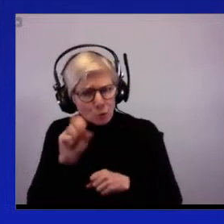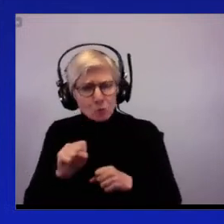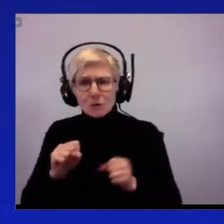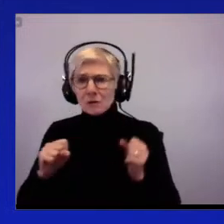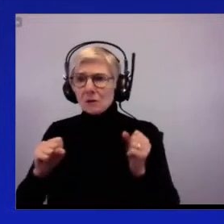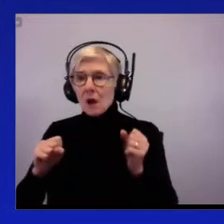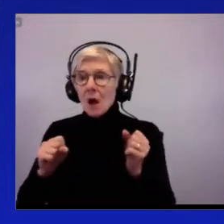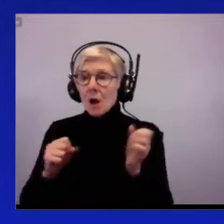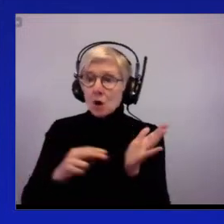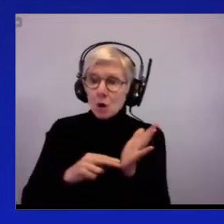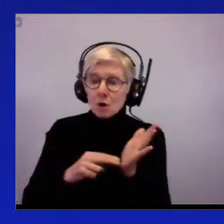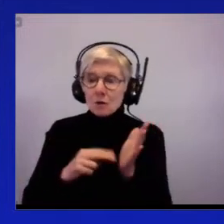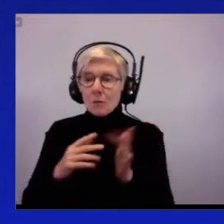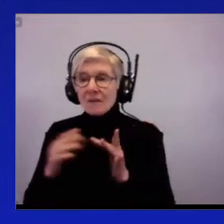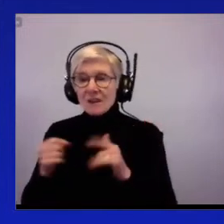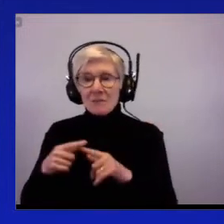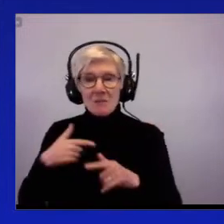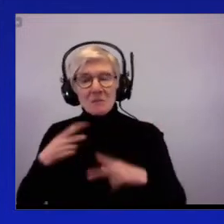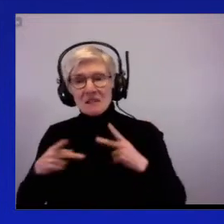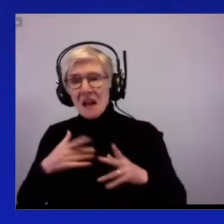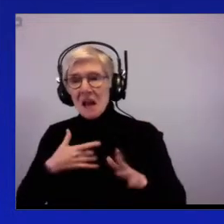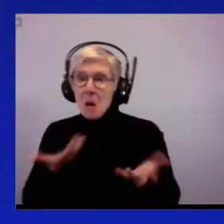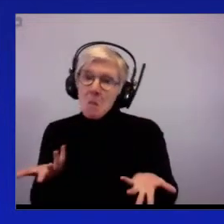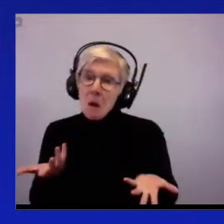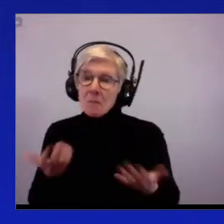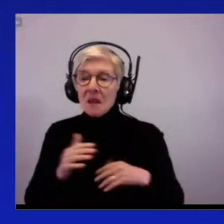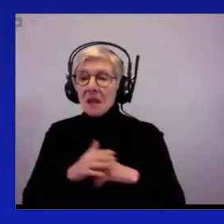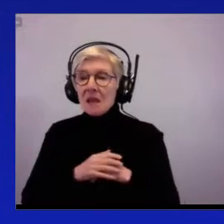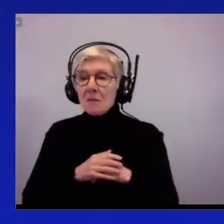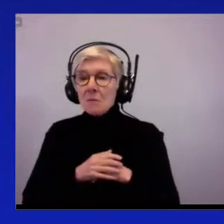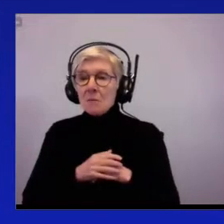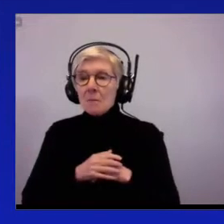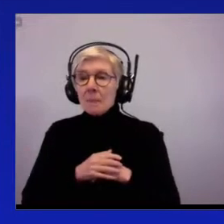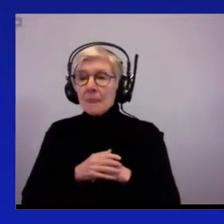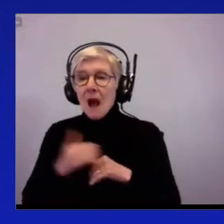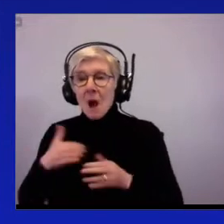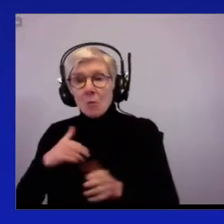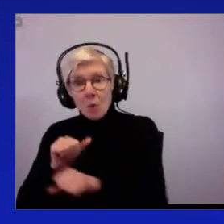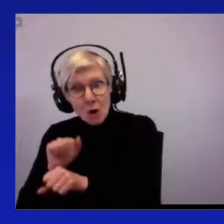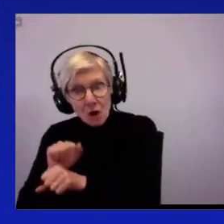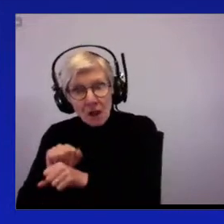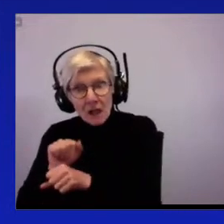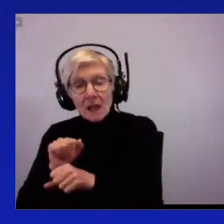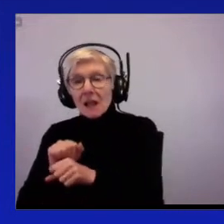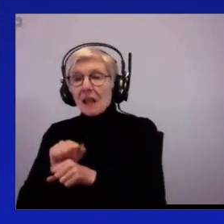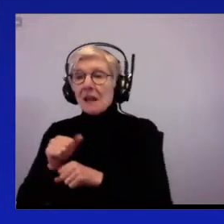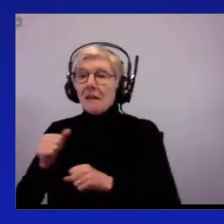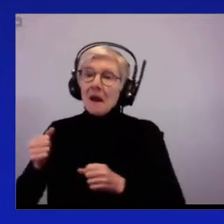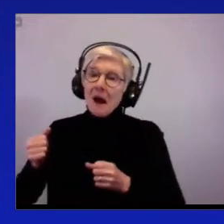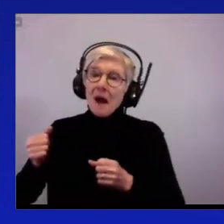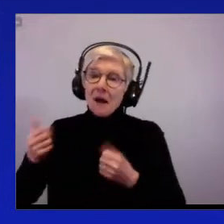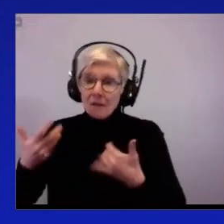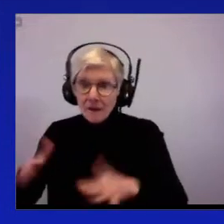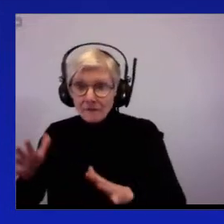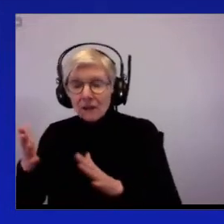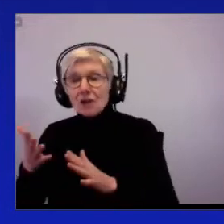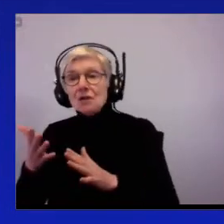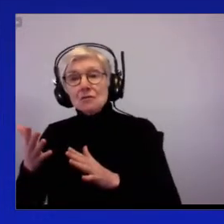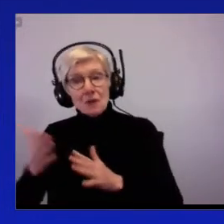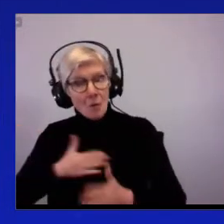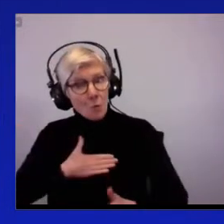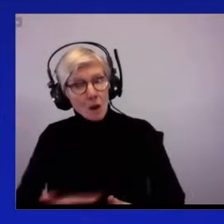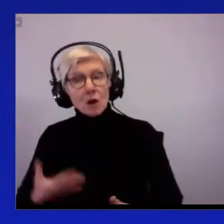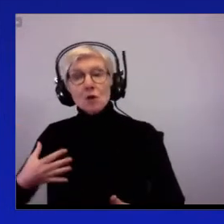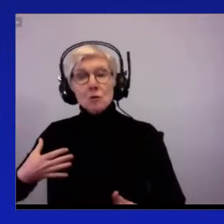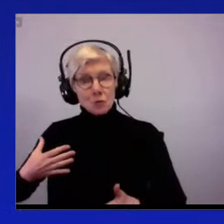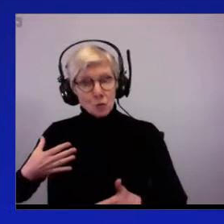say, hey, after my shift, if I can go and give 2-3 hours shift for vaccination, I'll certainly do it until everyone's vaccinated. So how